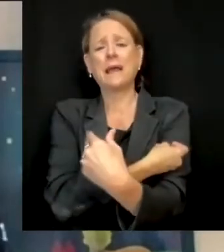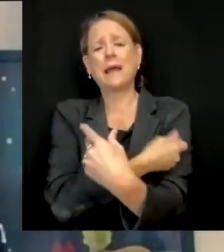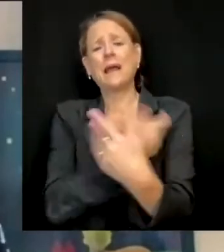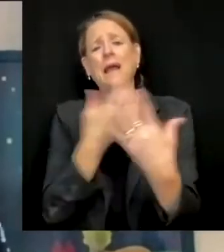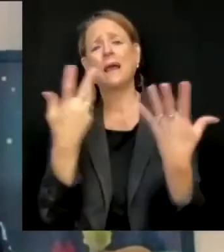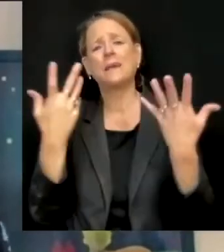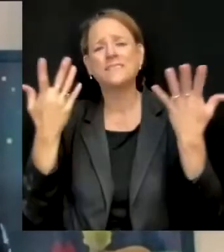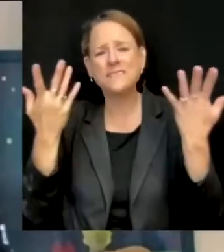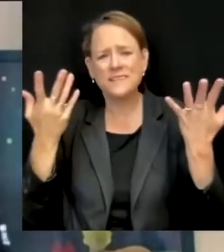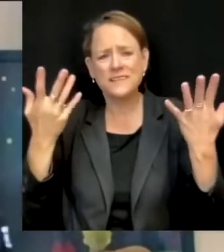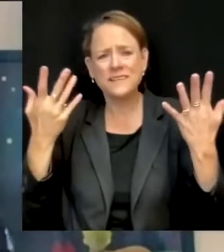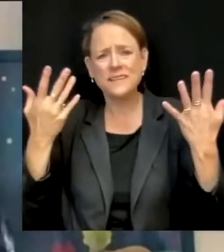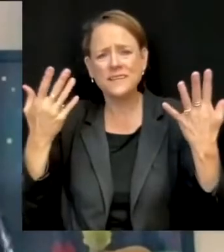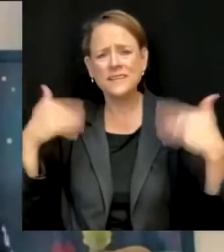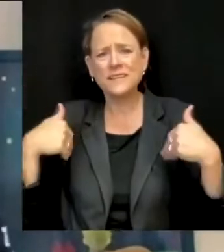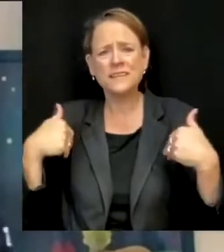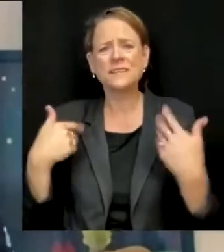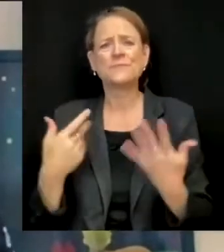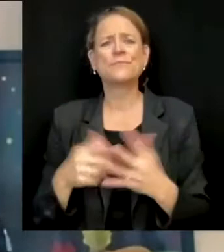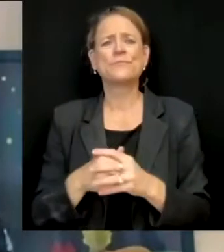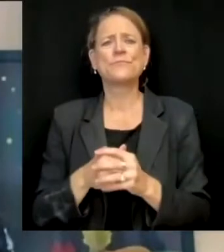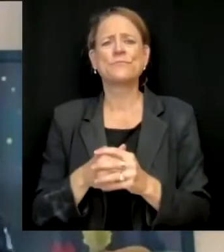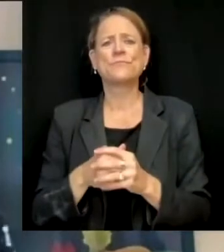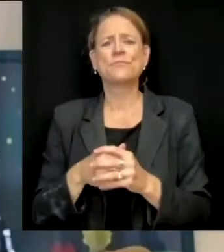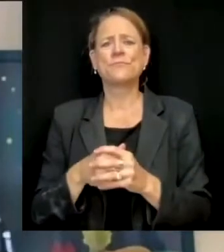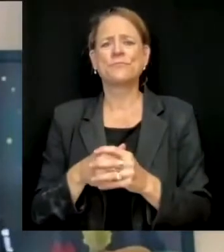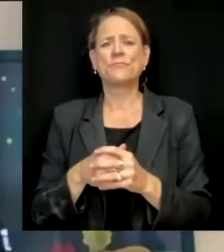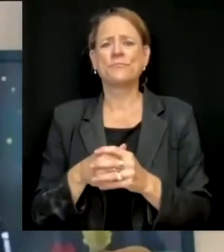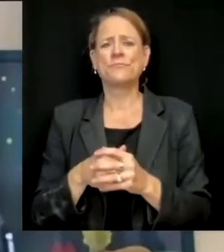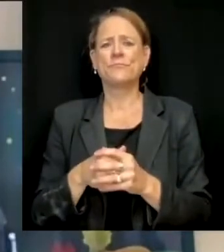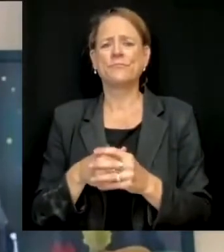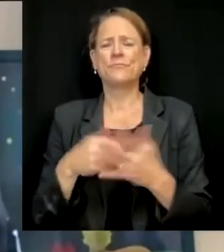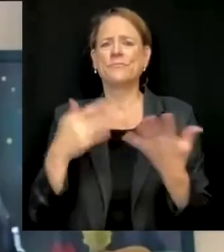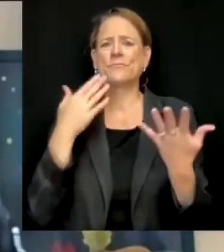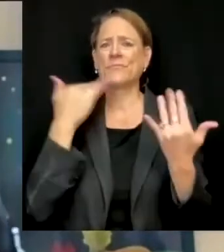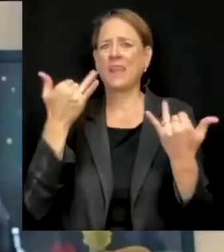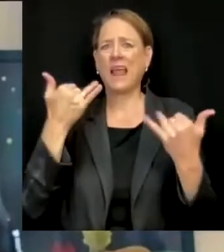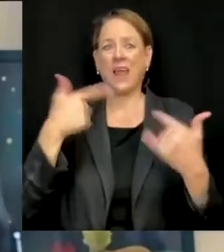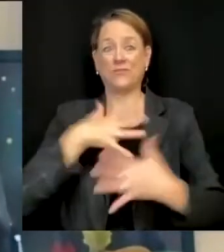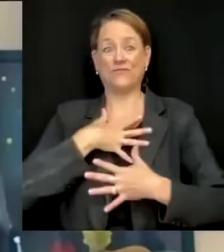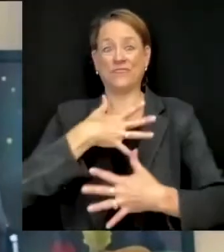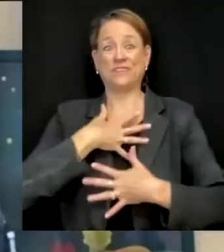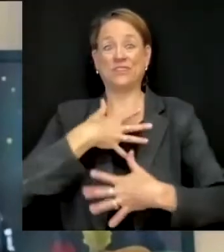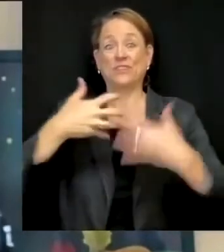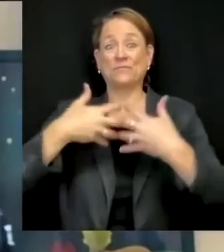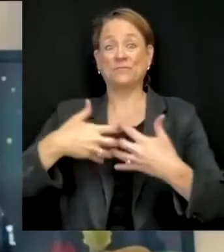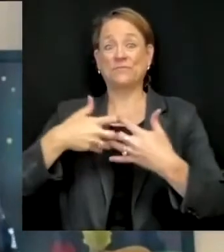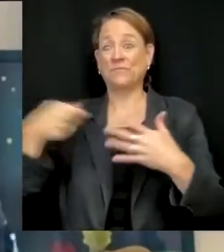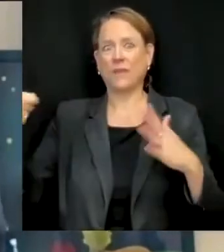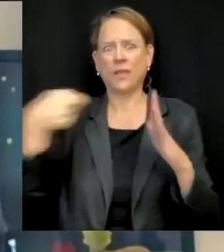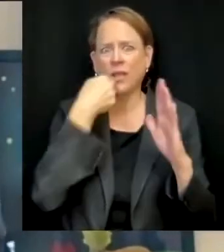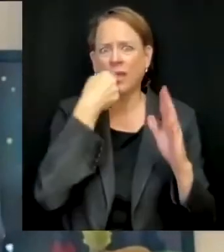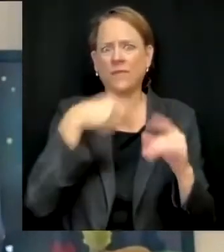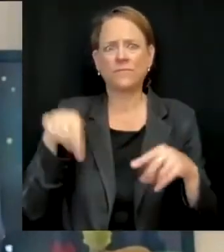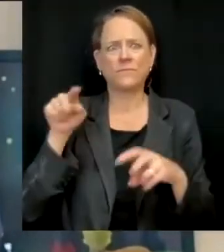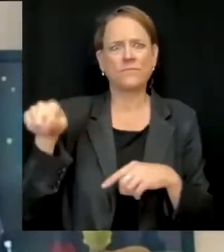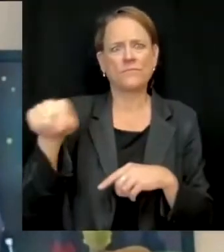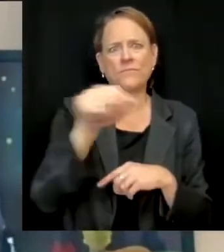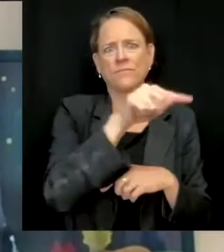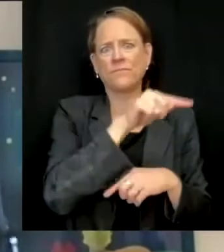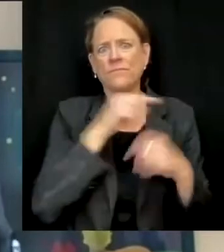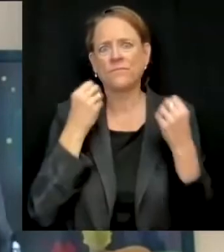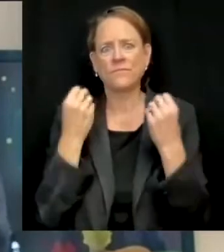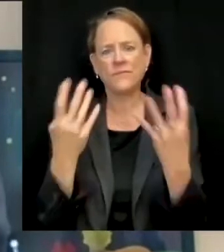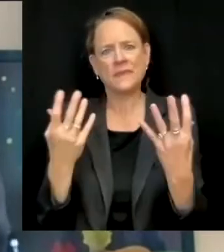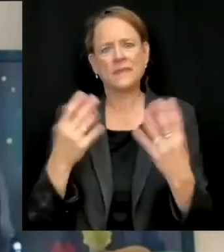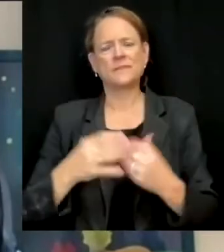their hand and tell them I'm sorry, but it's too late, she said. They cry and